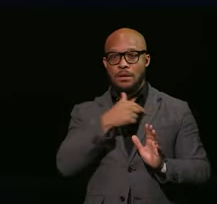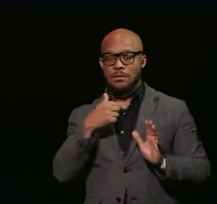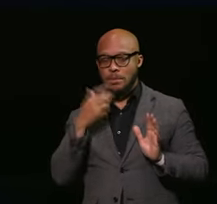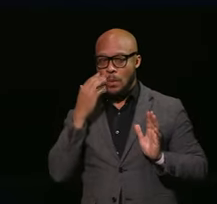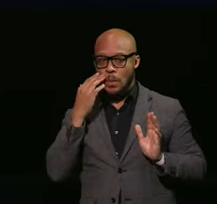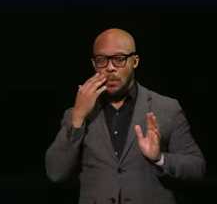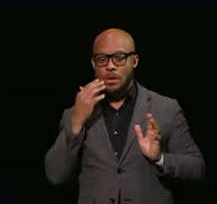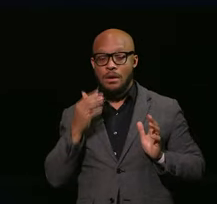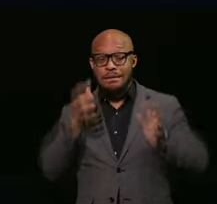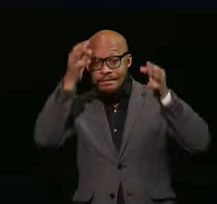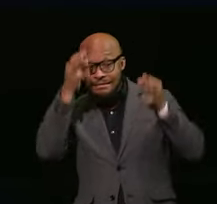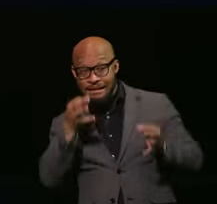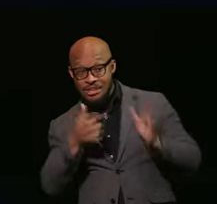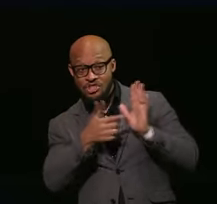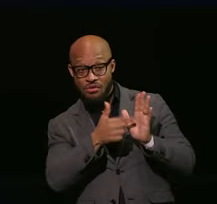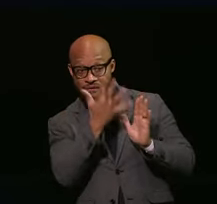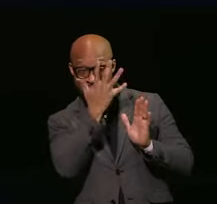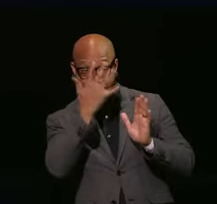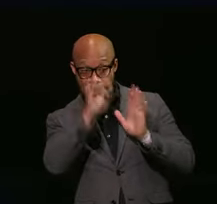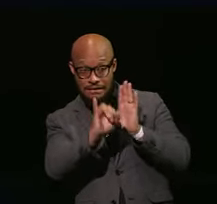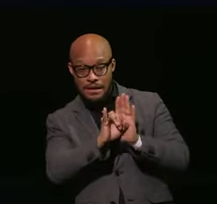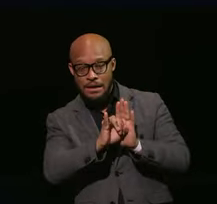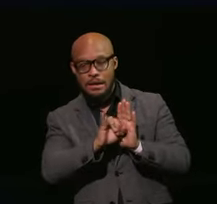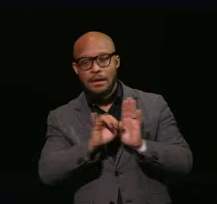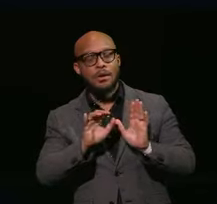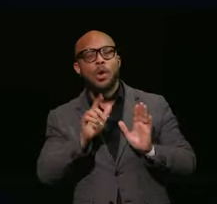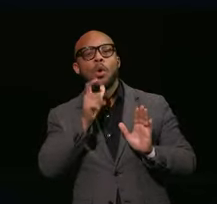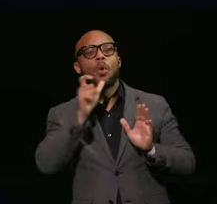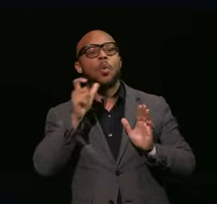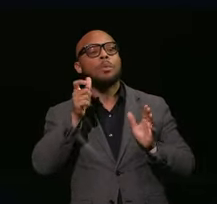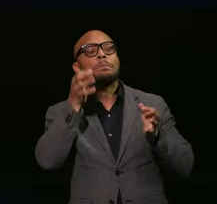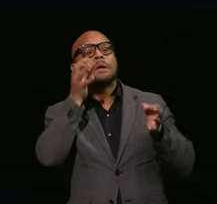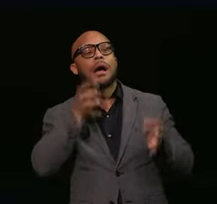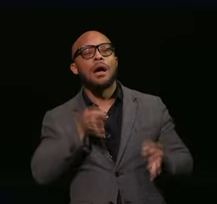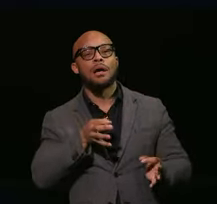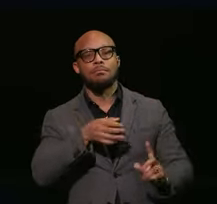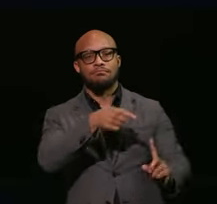forward. And so she watched the fine cut of the film,